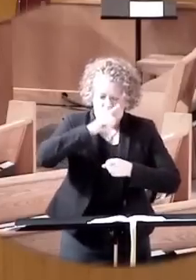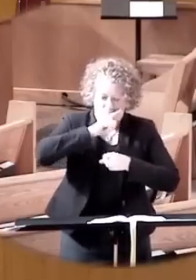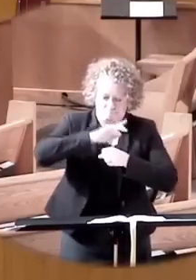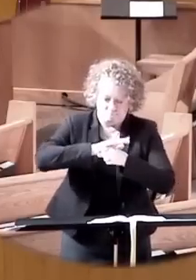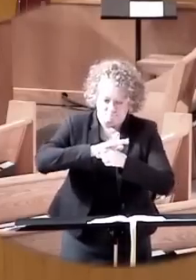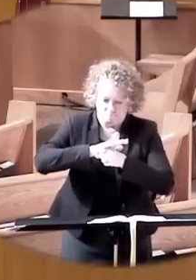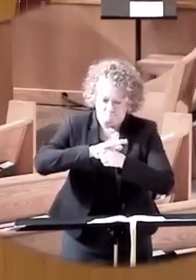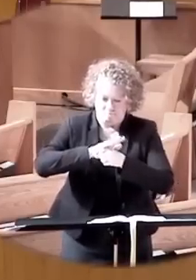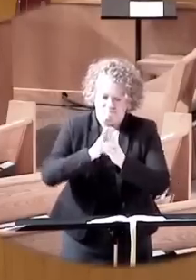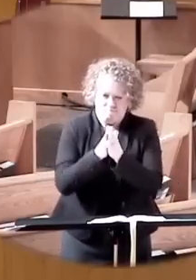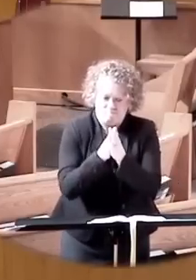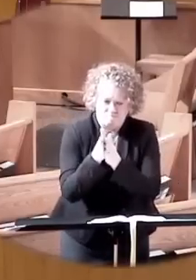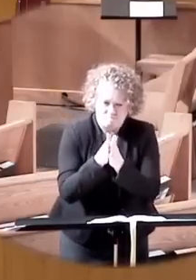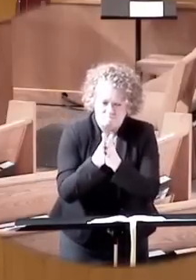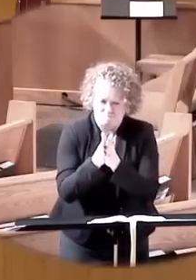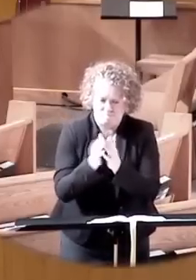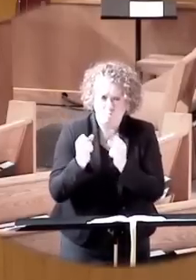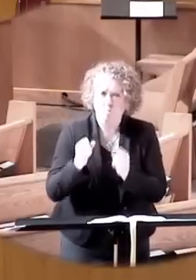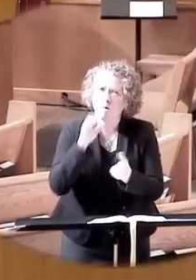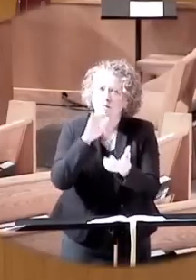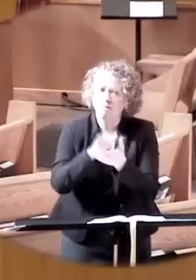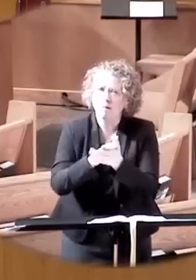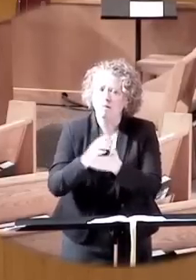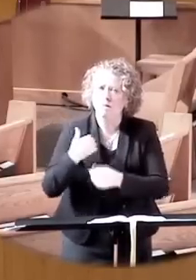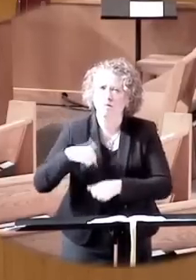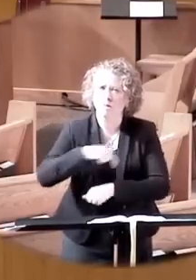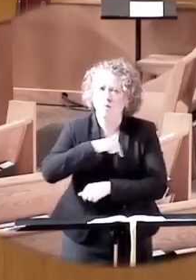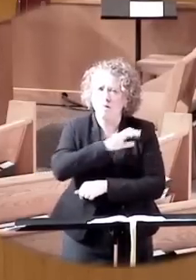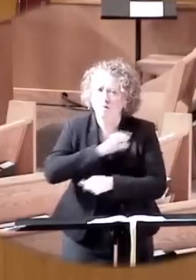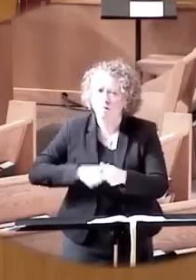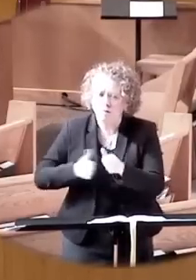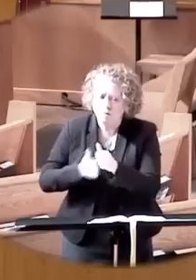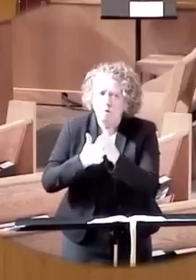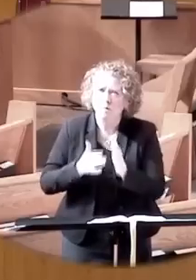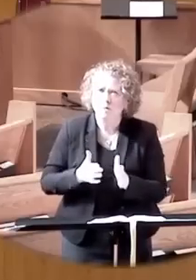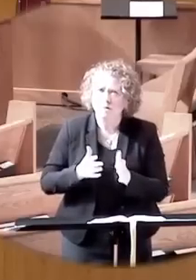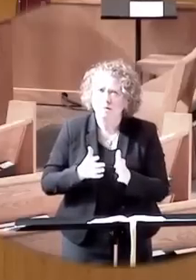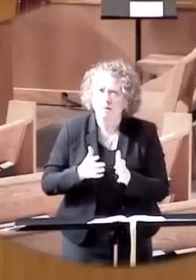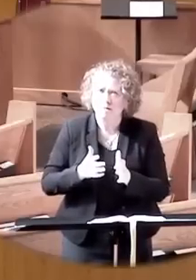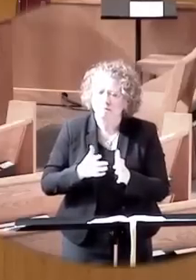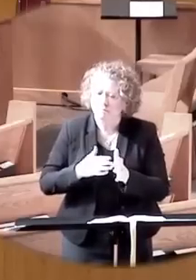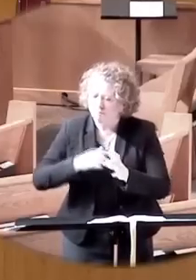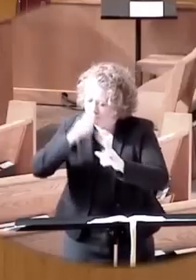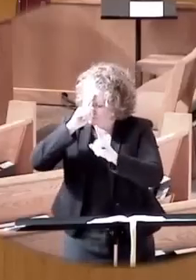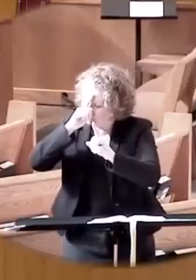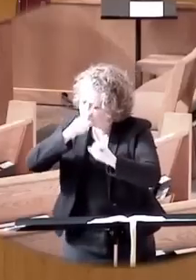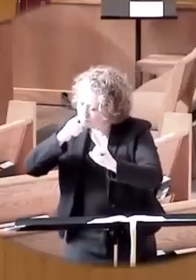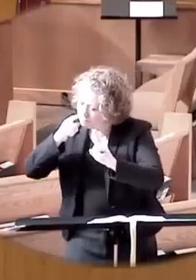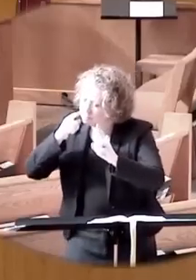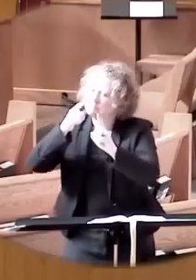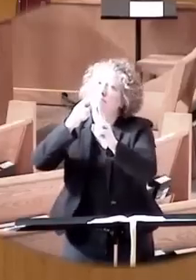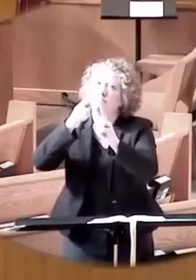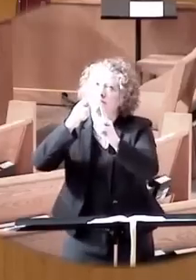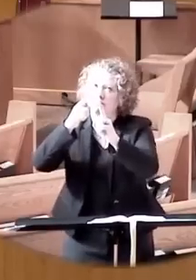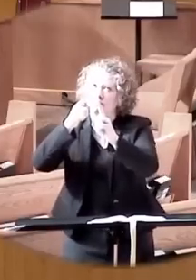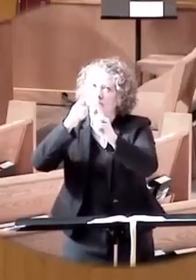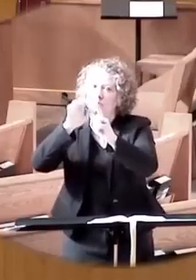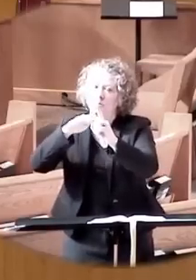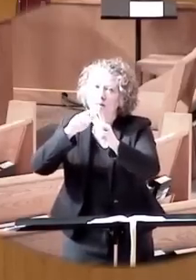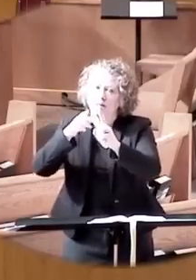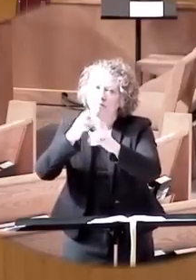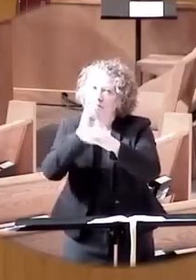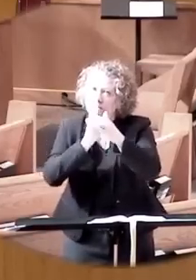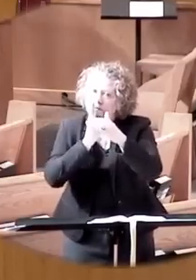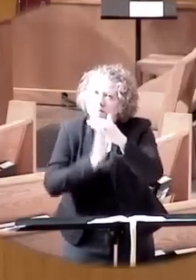eager faith, the Christian people may hasten toward the solemn celebrations